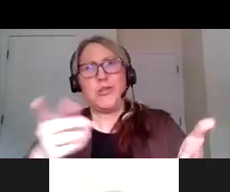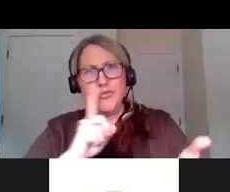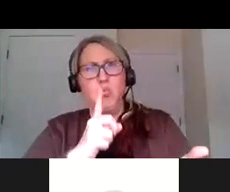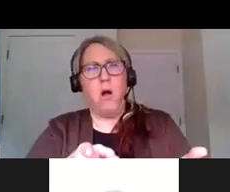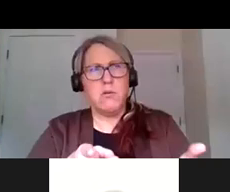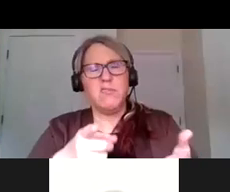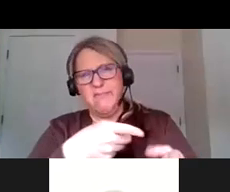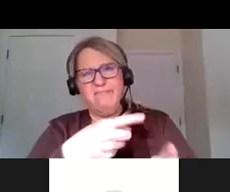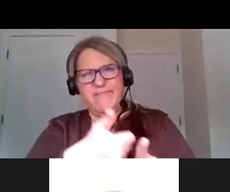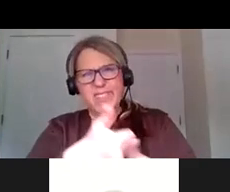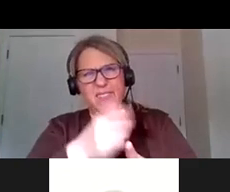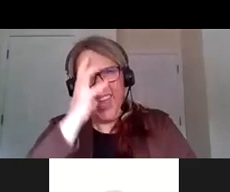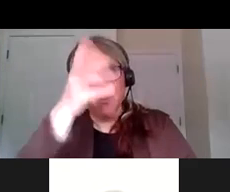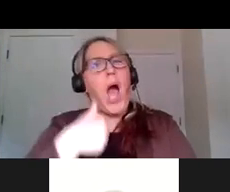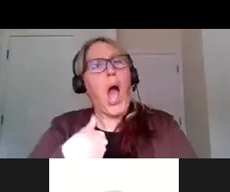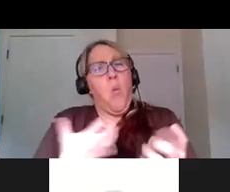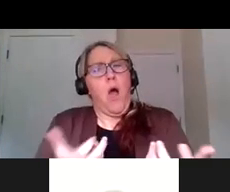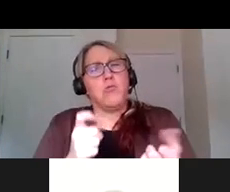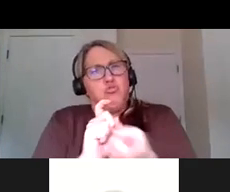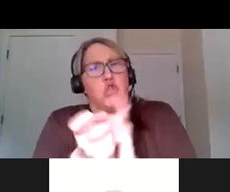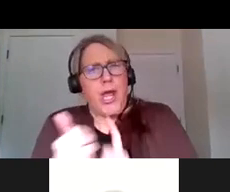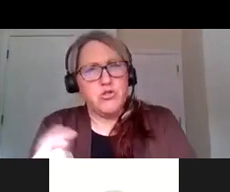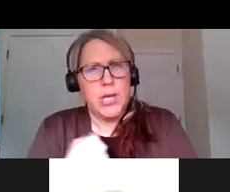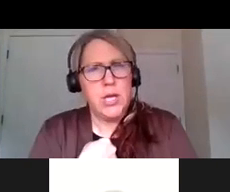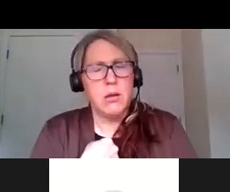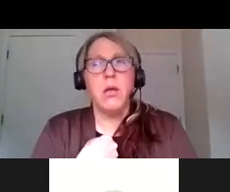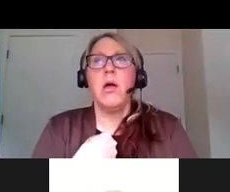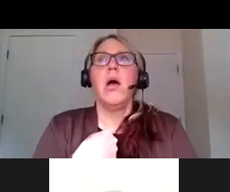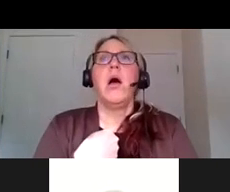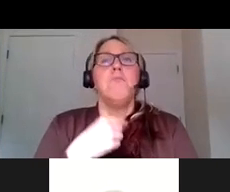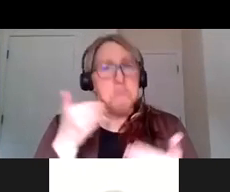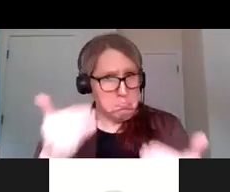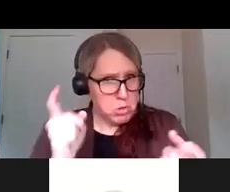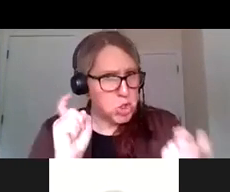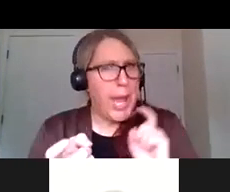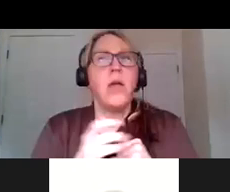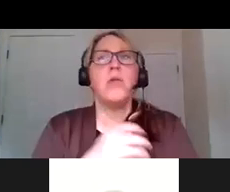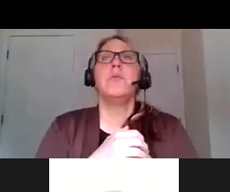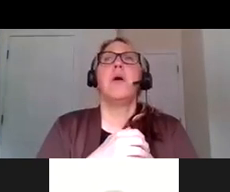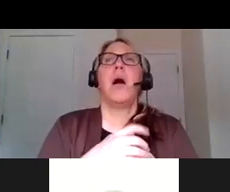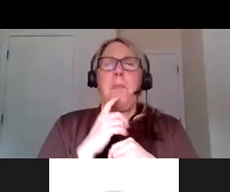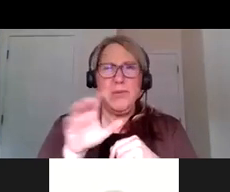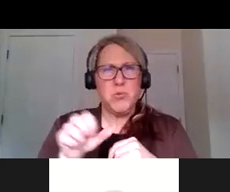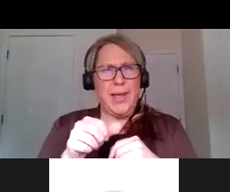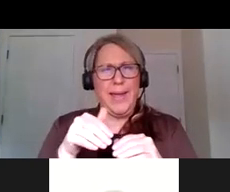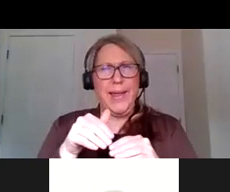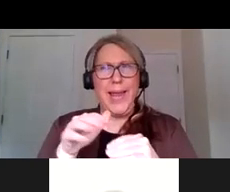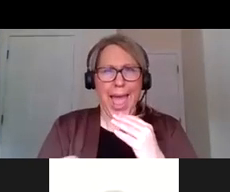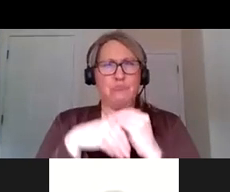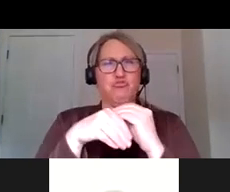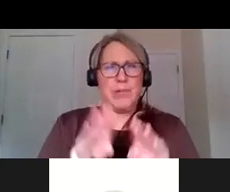came up with, and I wanted to change it. So I changed it, but then I had to take like an extra step to see